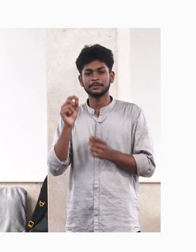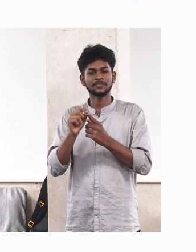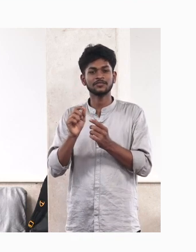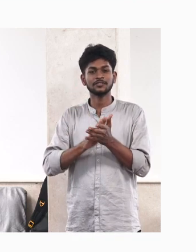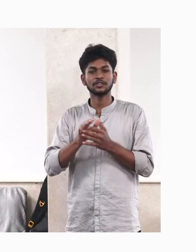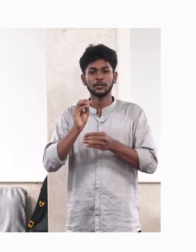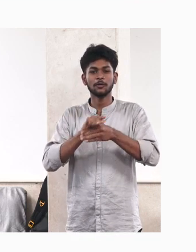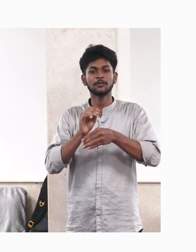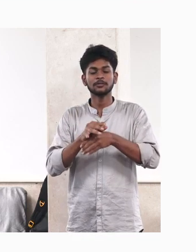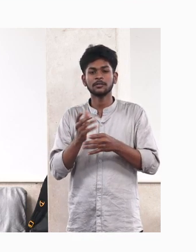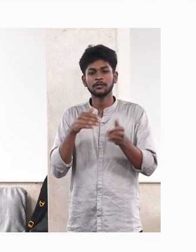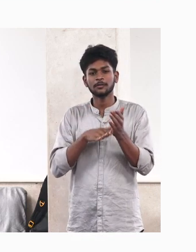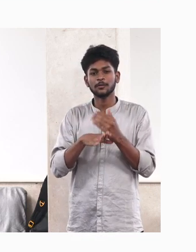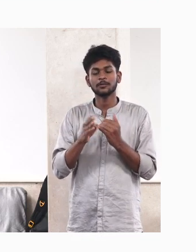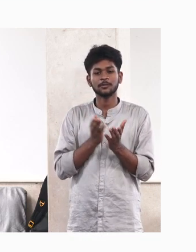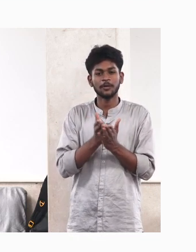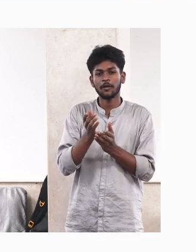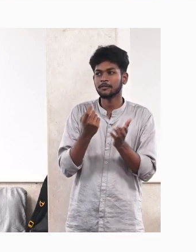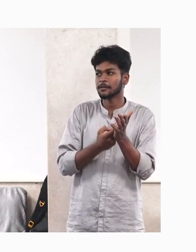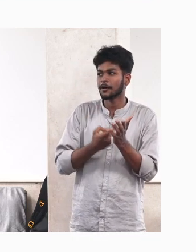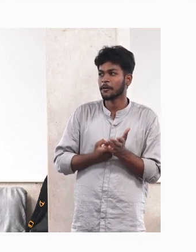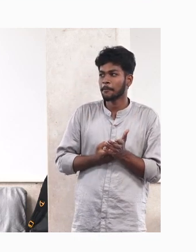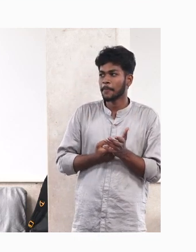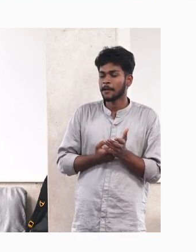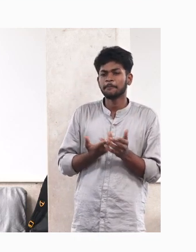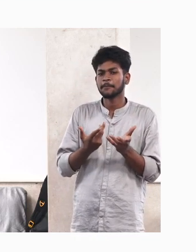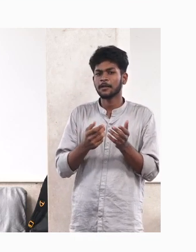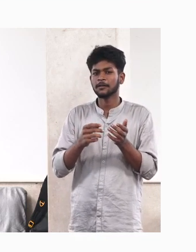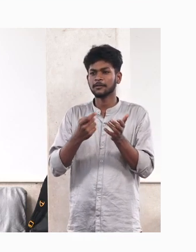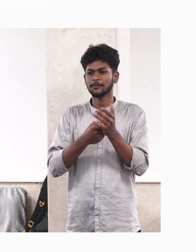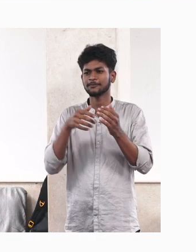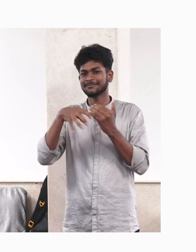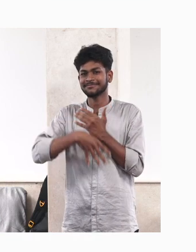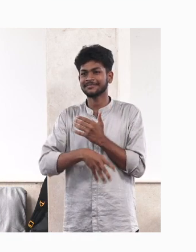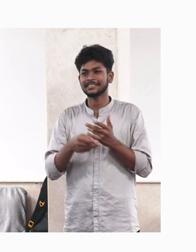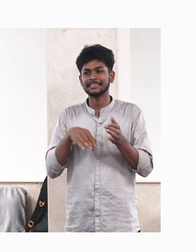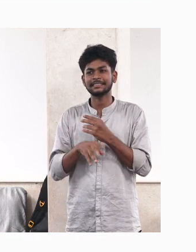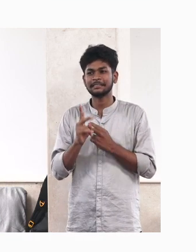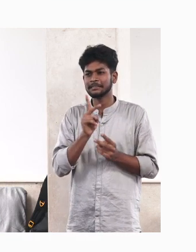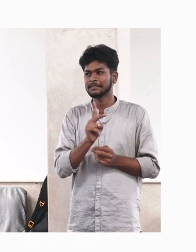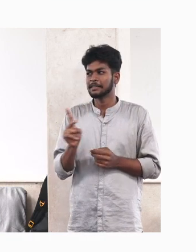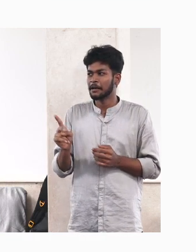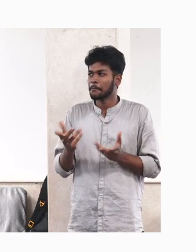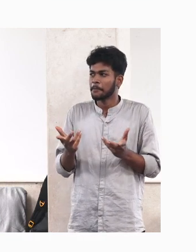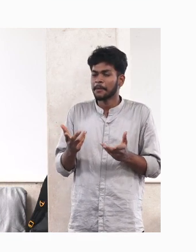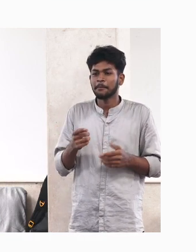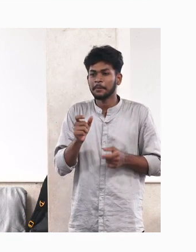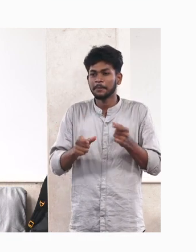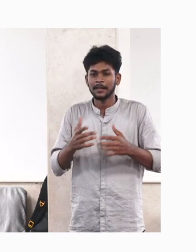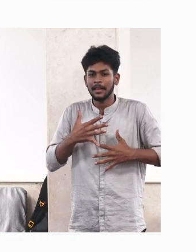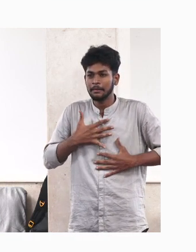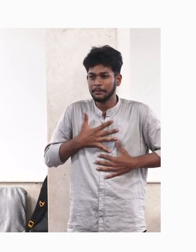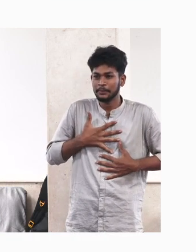roots. The first is Bakhtin, that is a Russian philosopher, that emphasized the